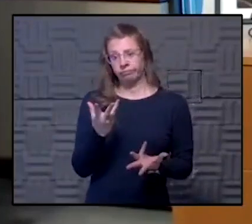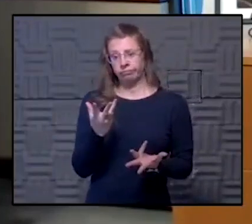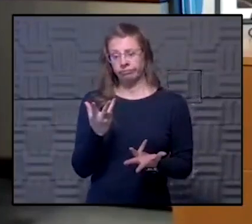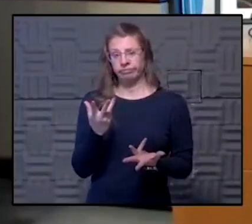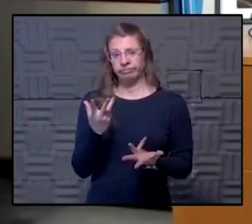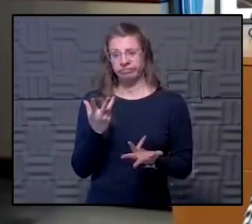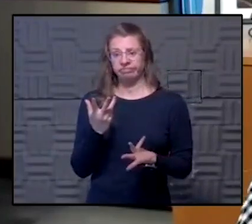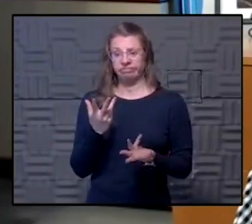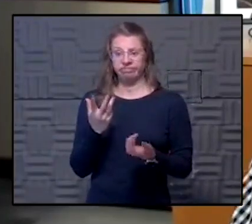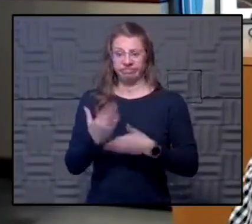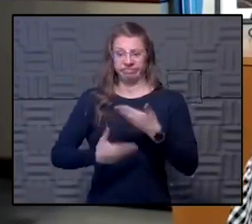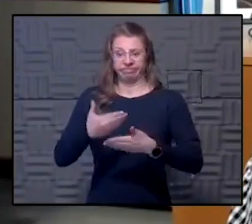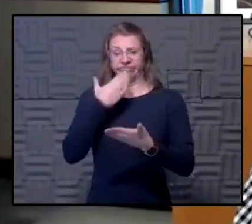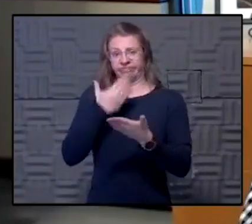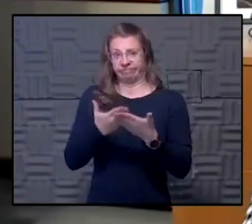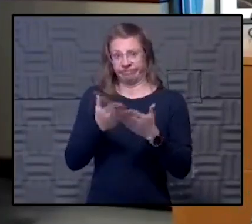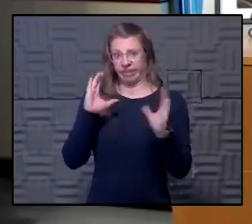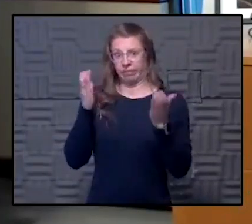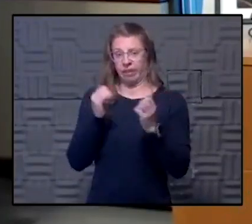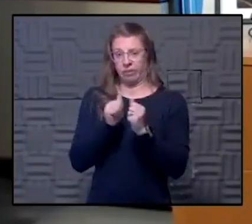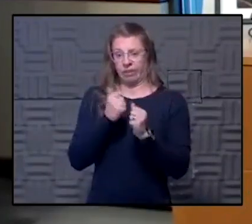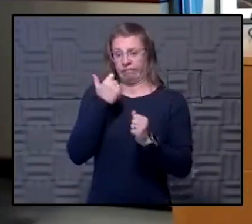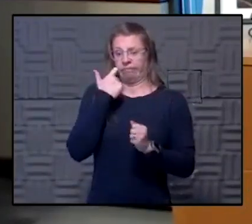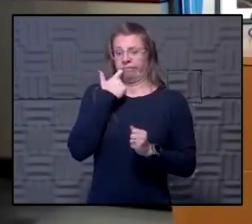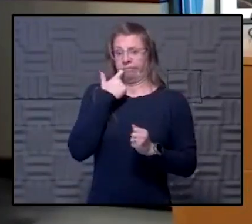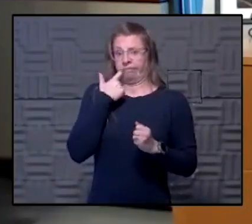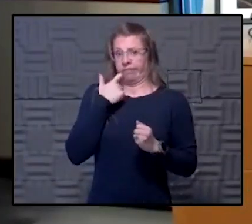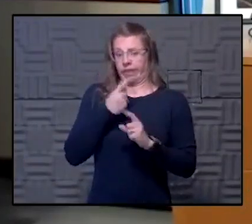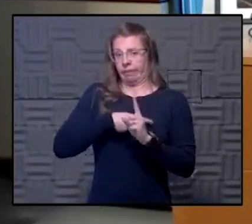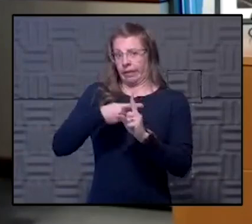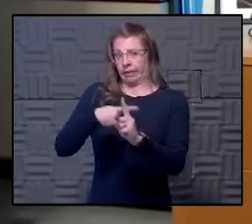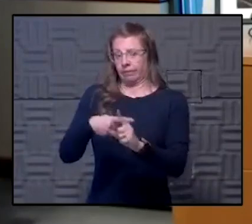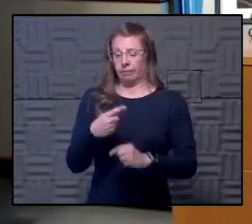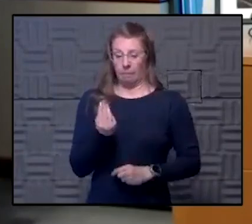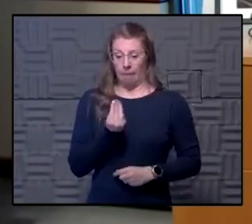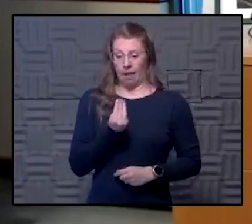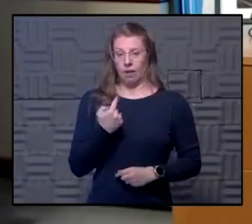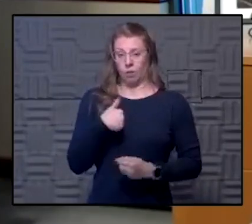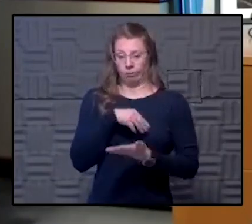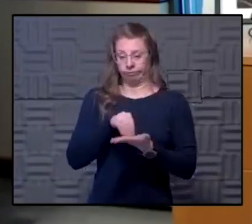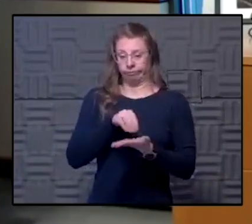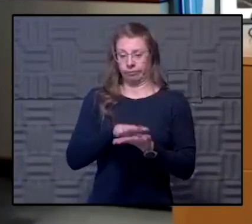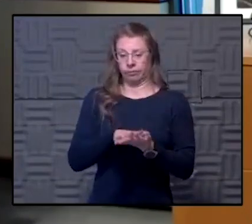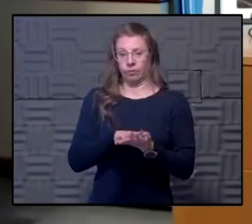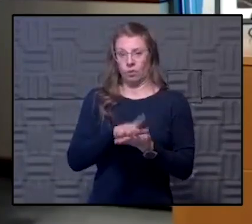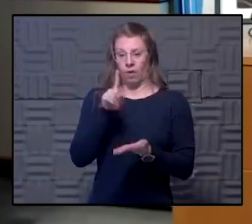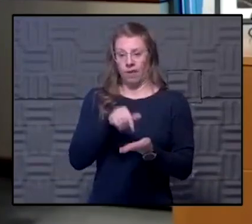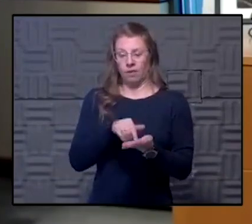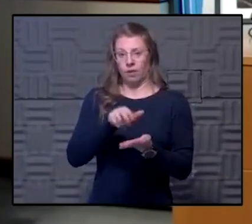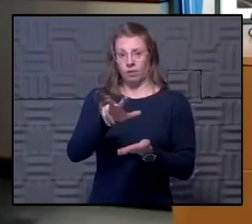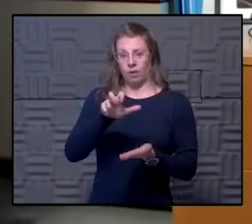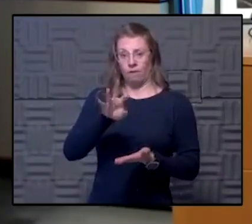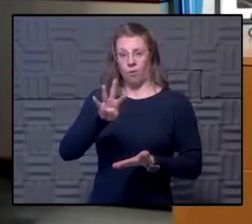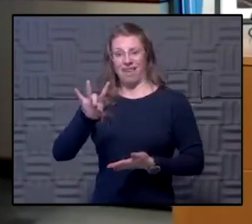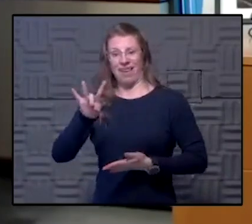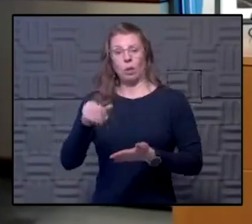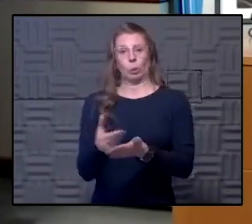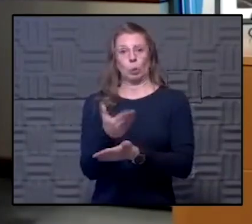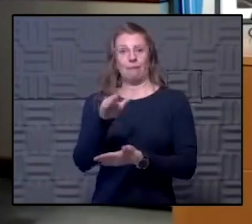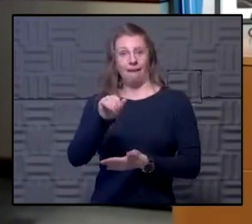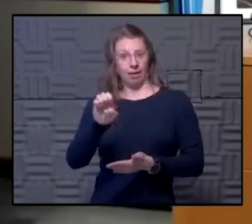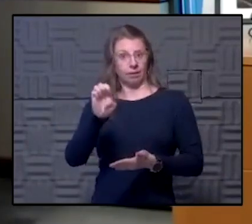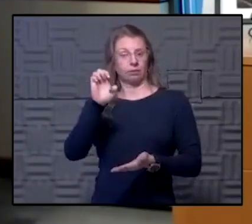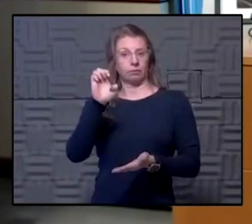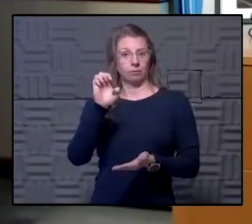They're good compared to what they've been in recent months. Yes. Let me put it that way. On Monday, we reported 1,348 new cases.